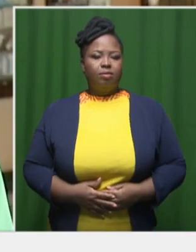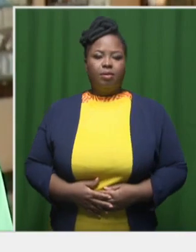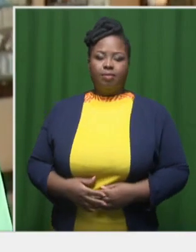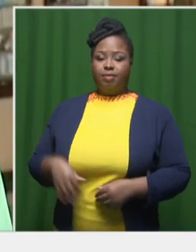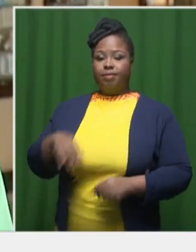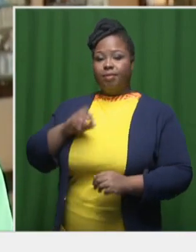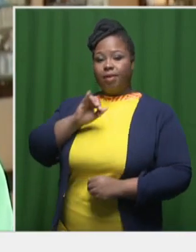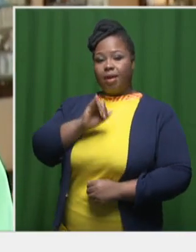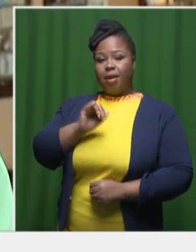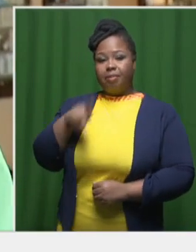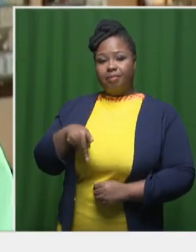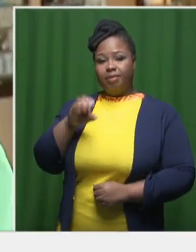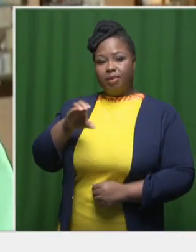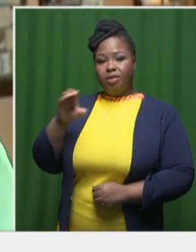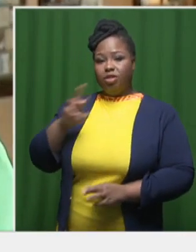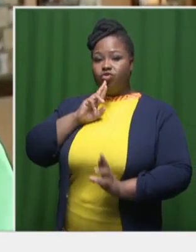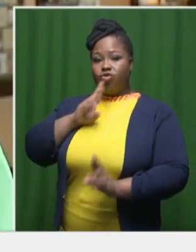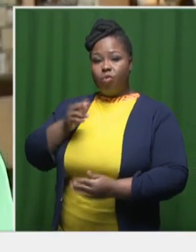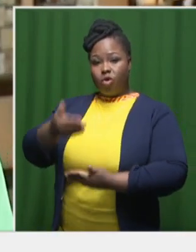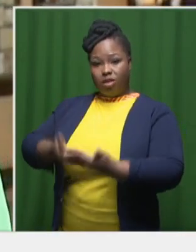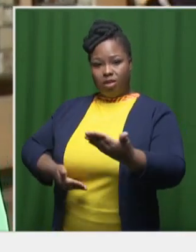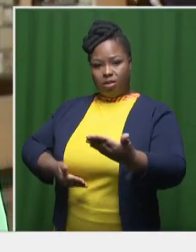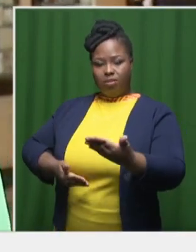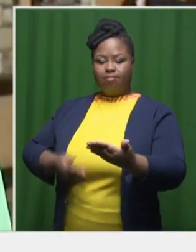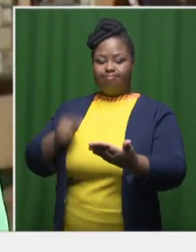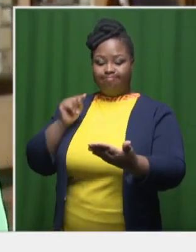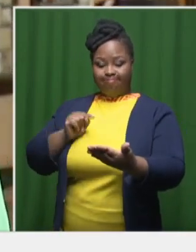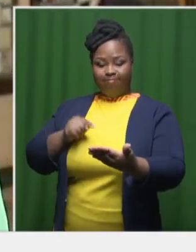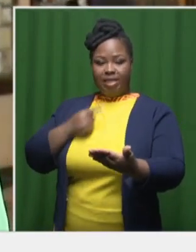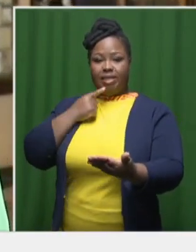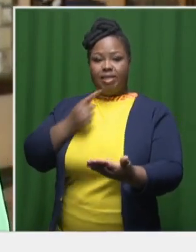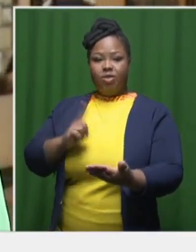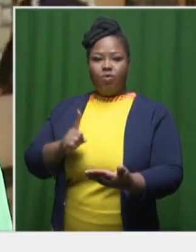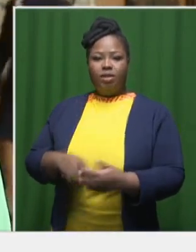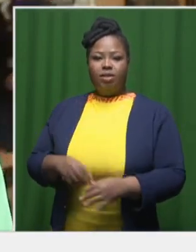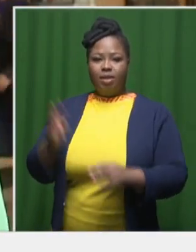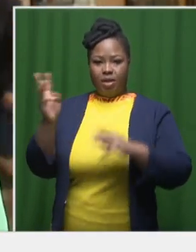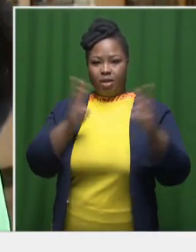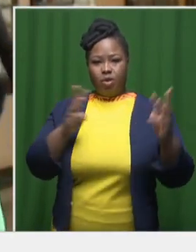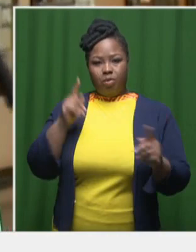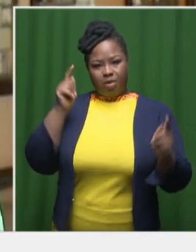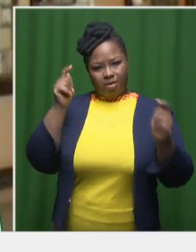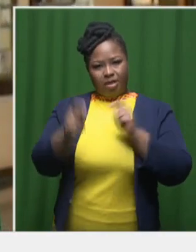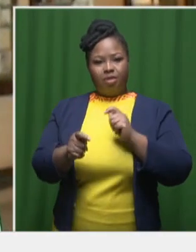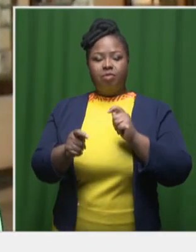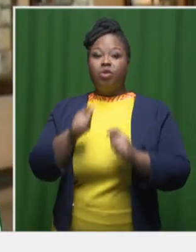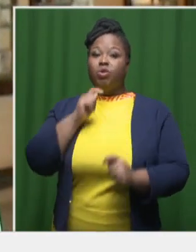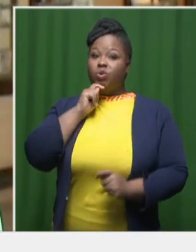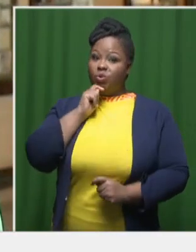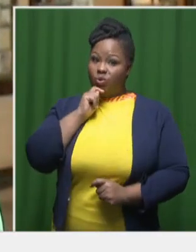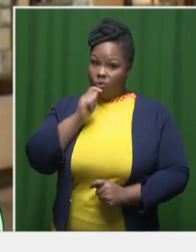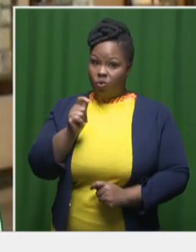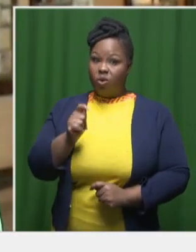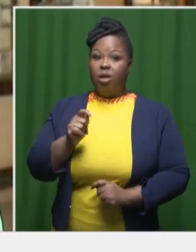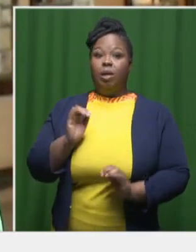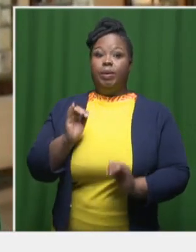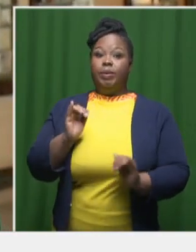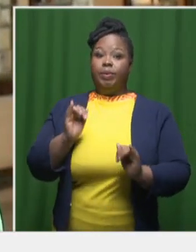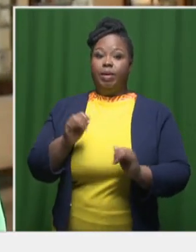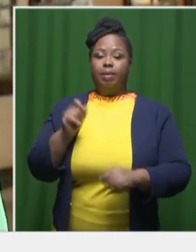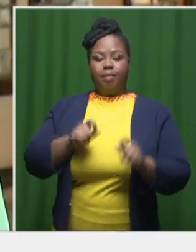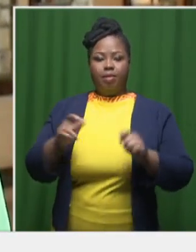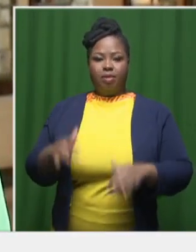IPCC has produced during the six assessment cycle that human-induced climate change is an existential threat. It's threatening